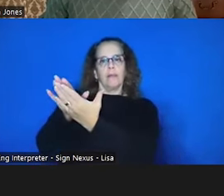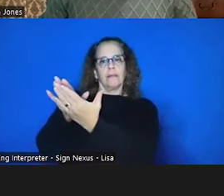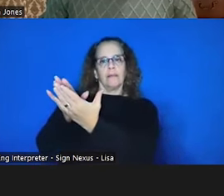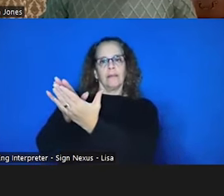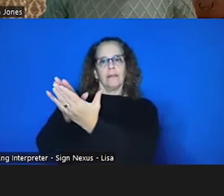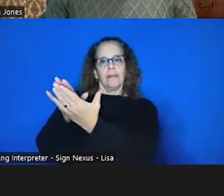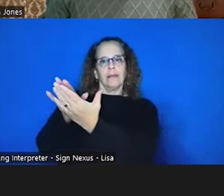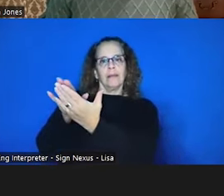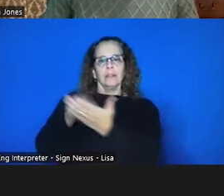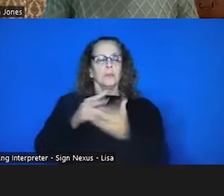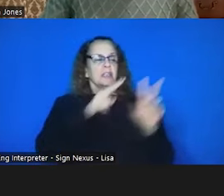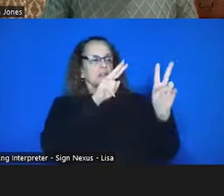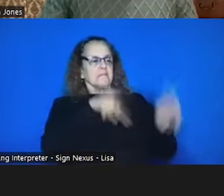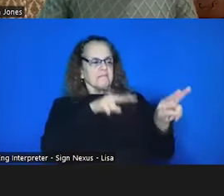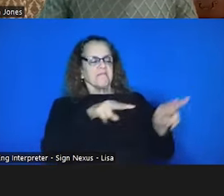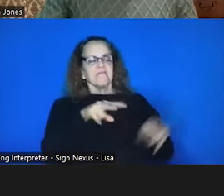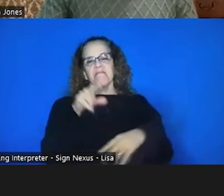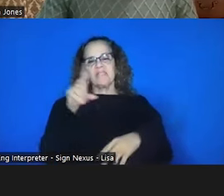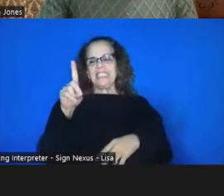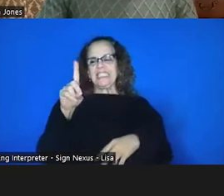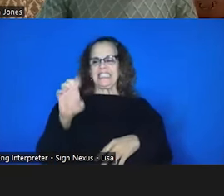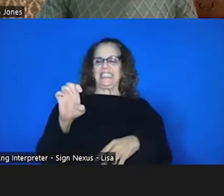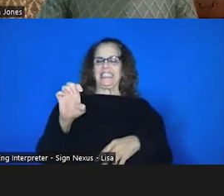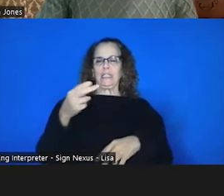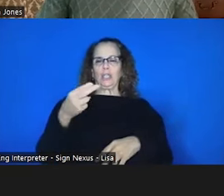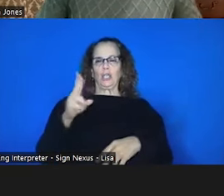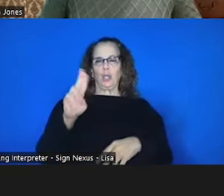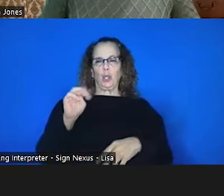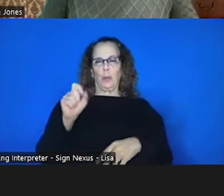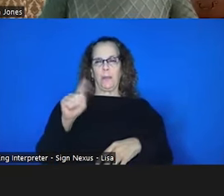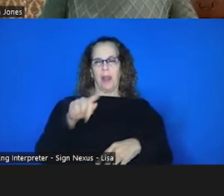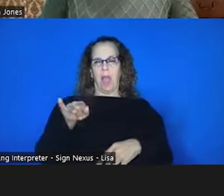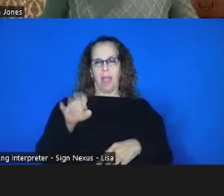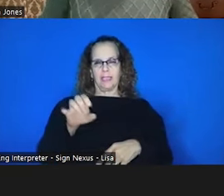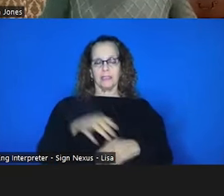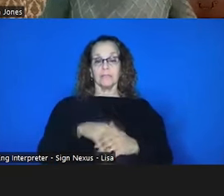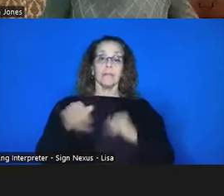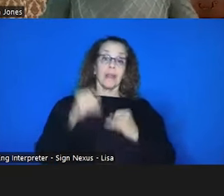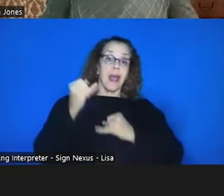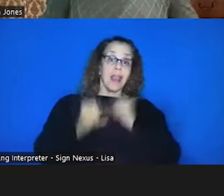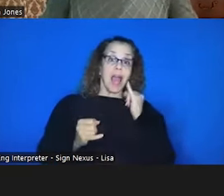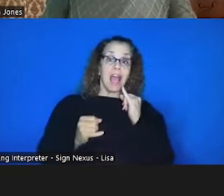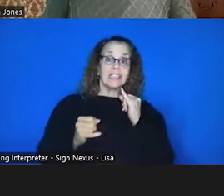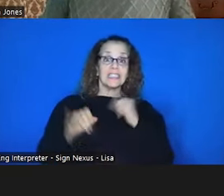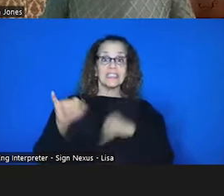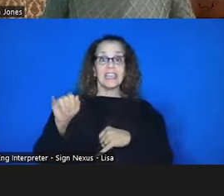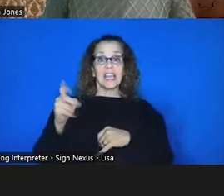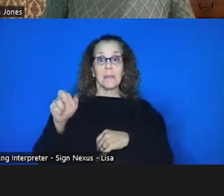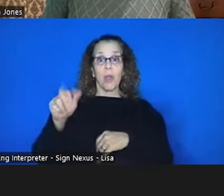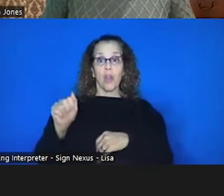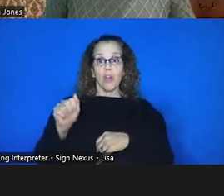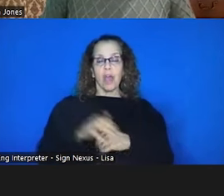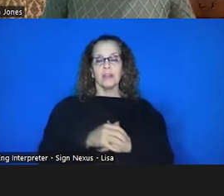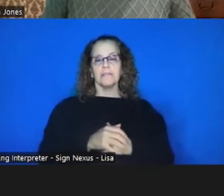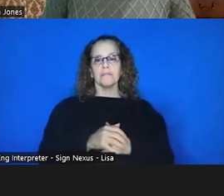so for me, that's what it is. Thank you, Brent. And then last but not least, Imara. Yeah, I would say really quickly,